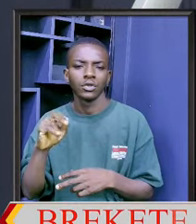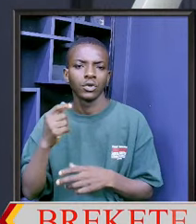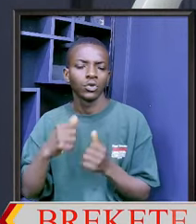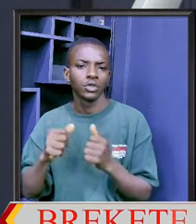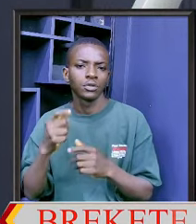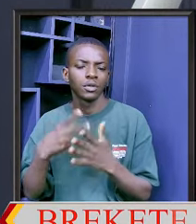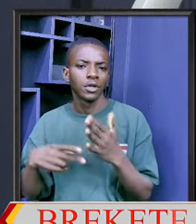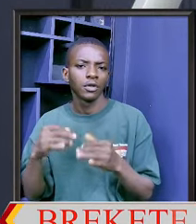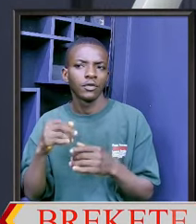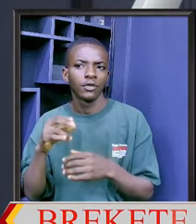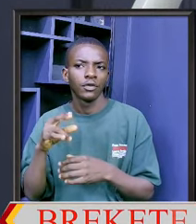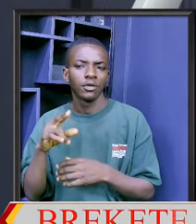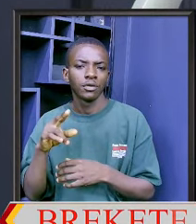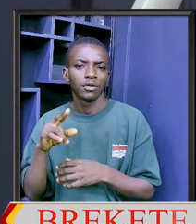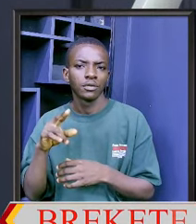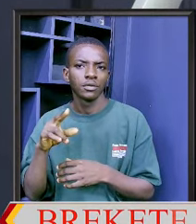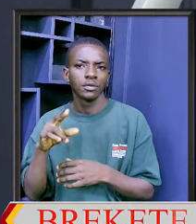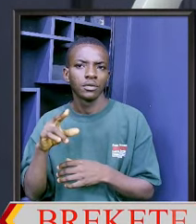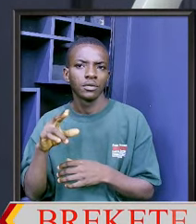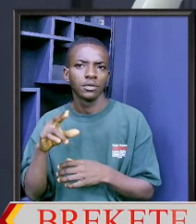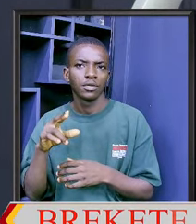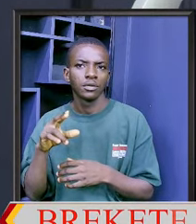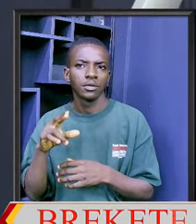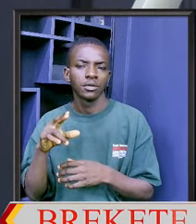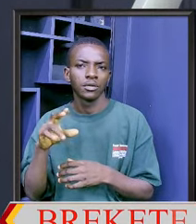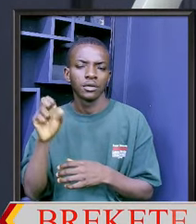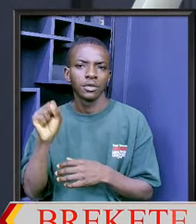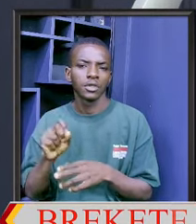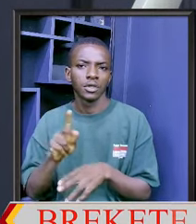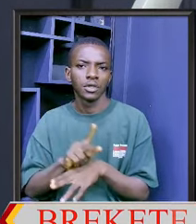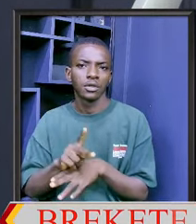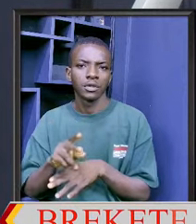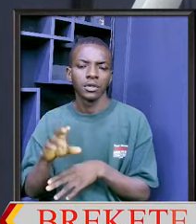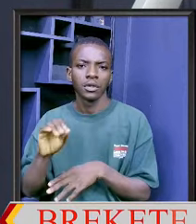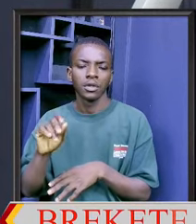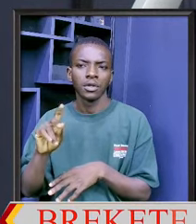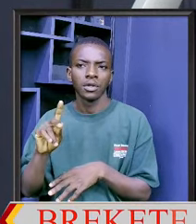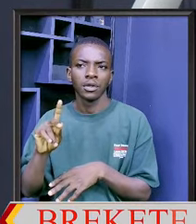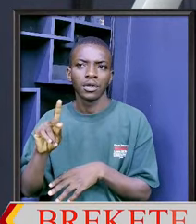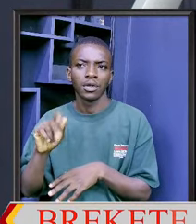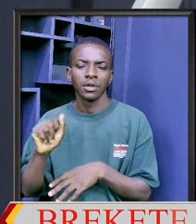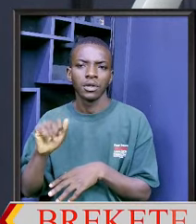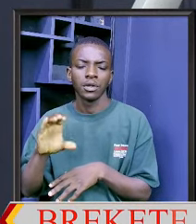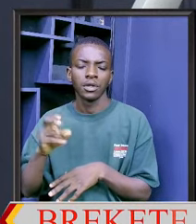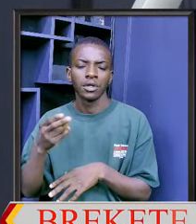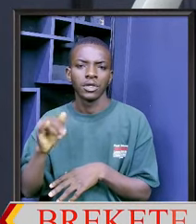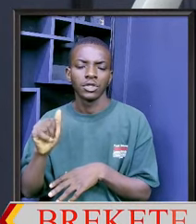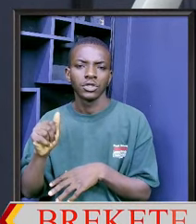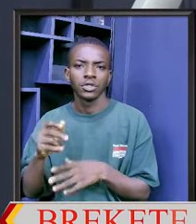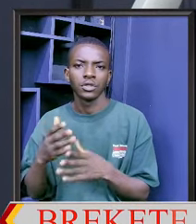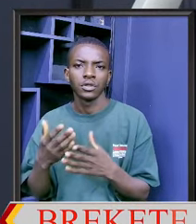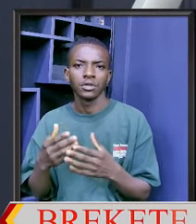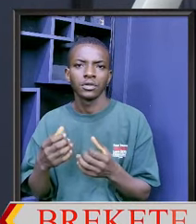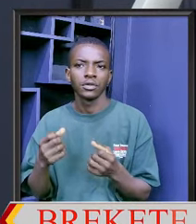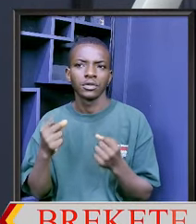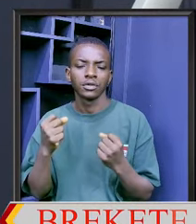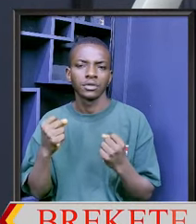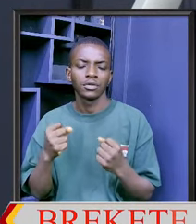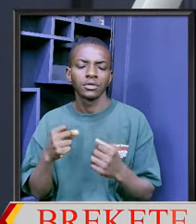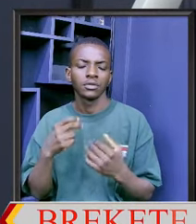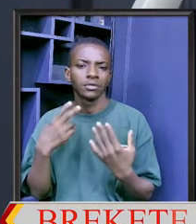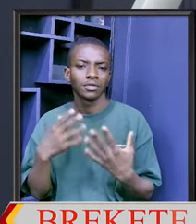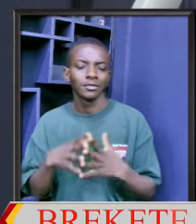part of Kaduna State, sir? I'm from Southern Kaduna, Kachia local government. Okay, so when our internet is strong, yes.